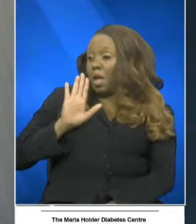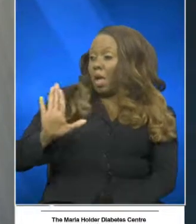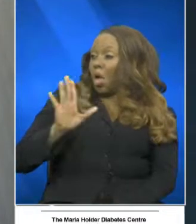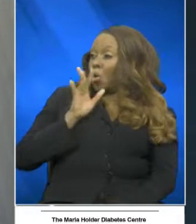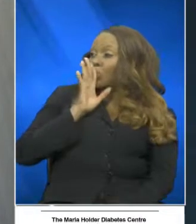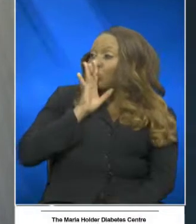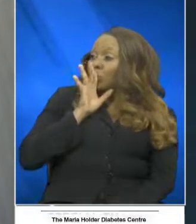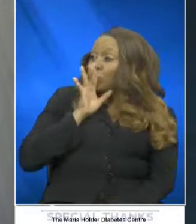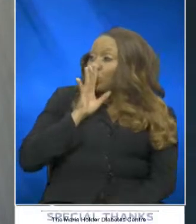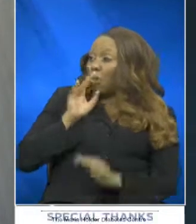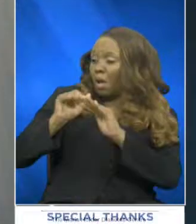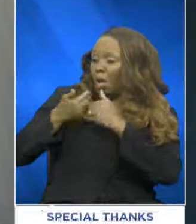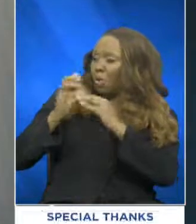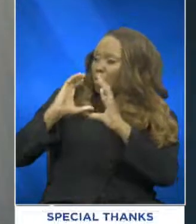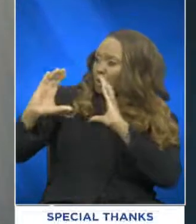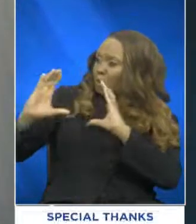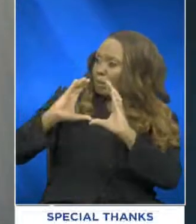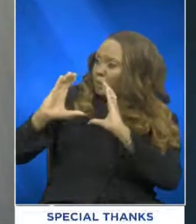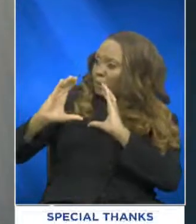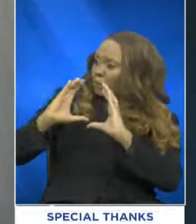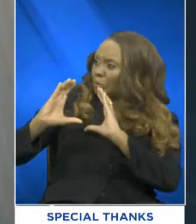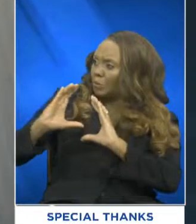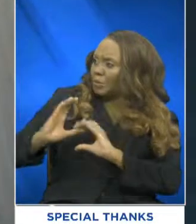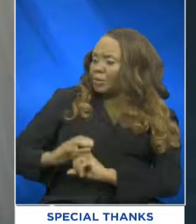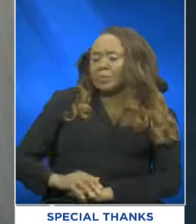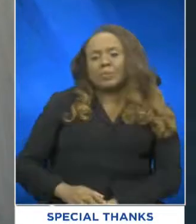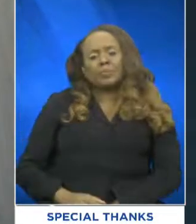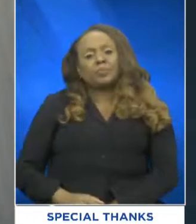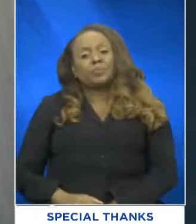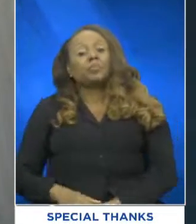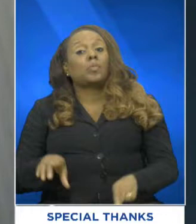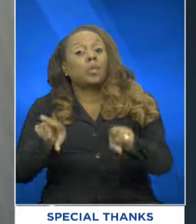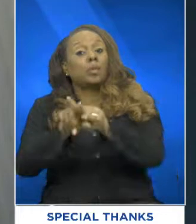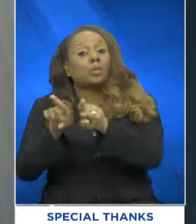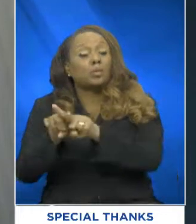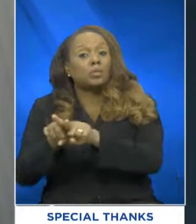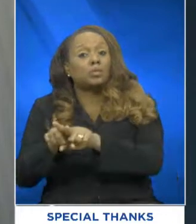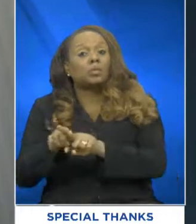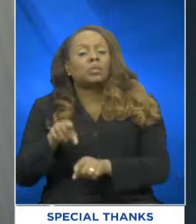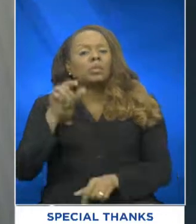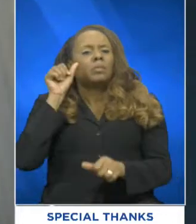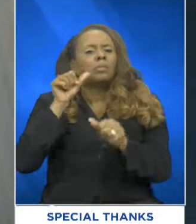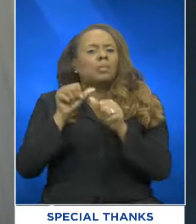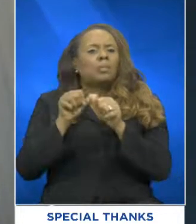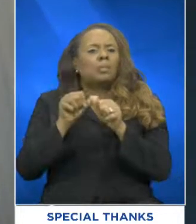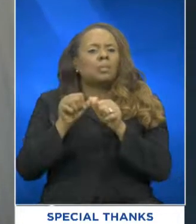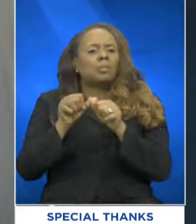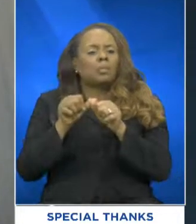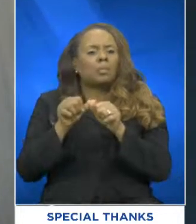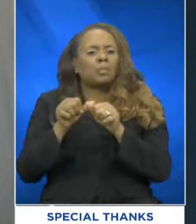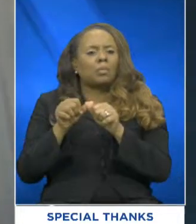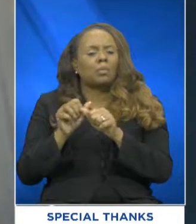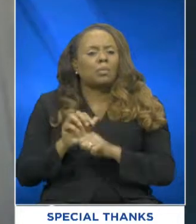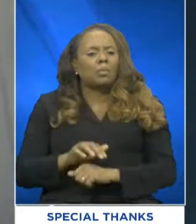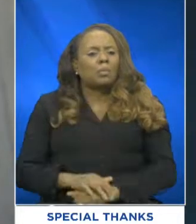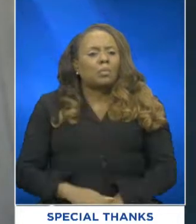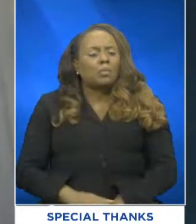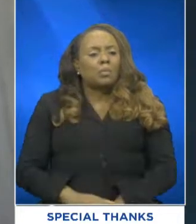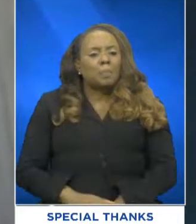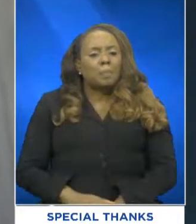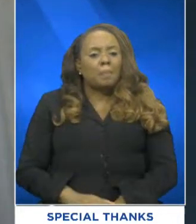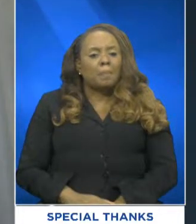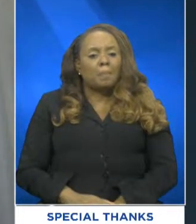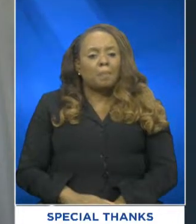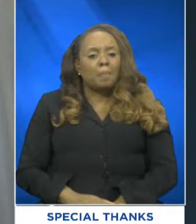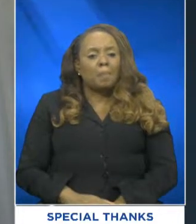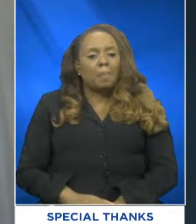to communicate. The one that we spoke about earlier, which is the one that was responsible for the death